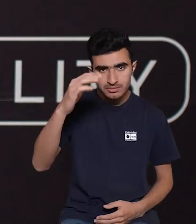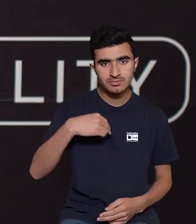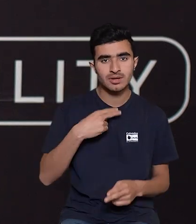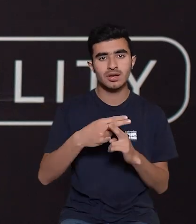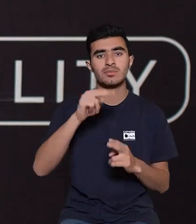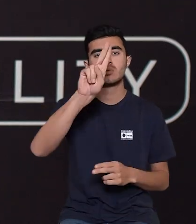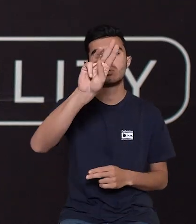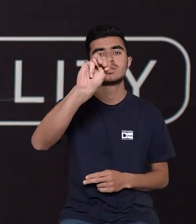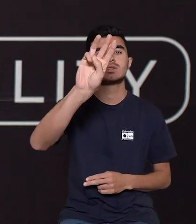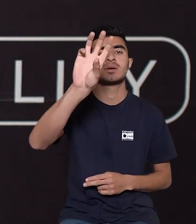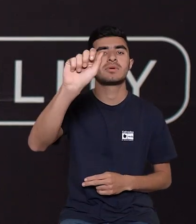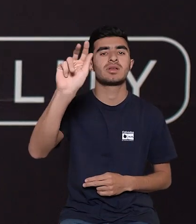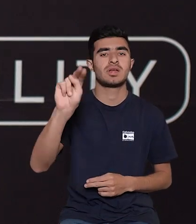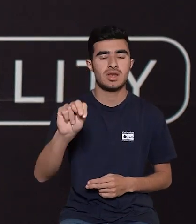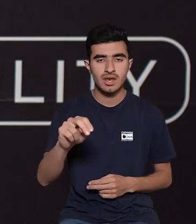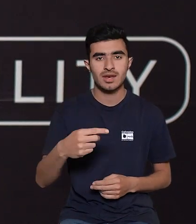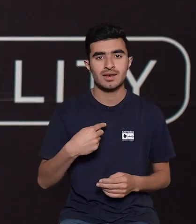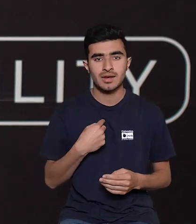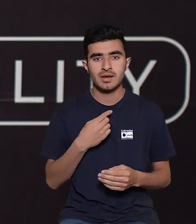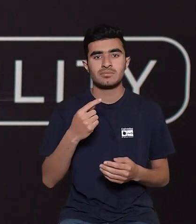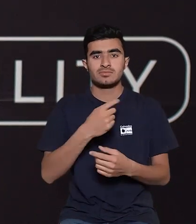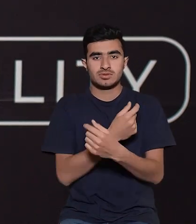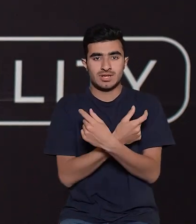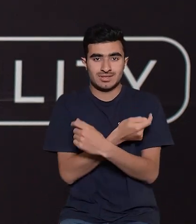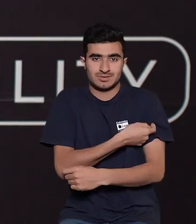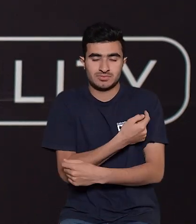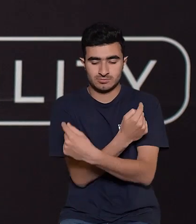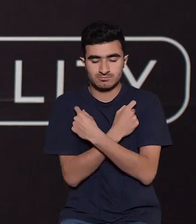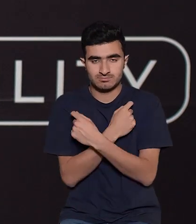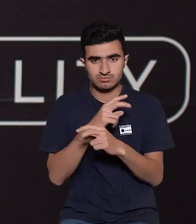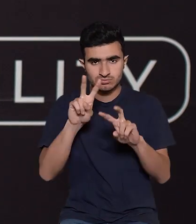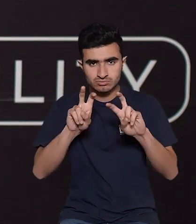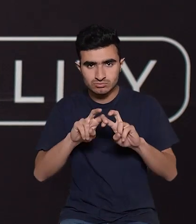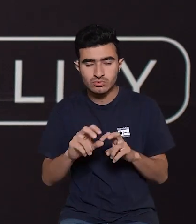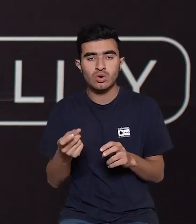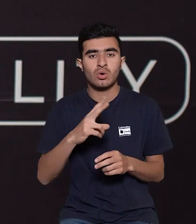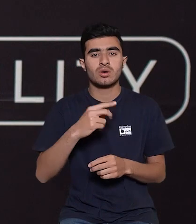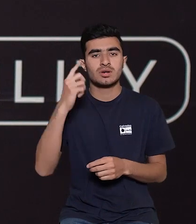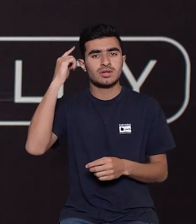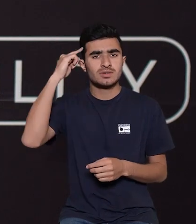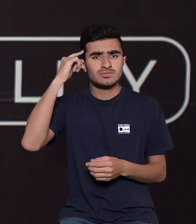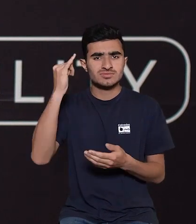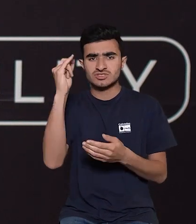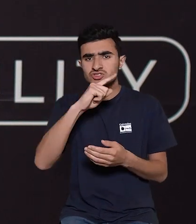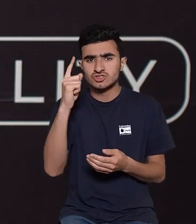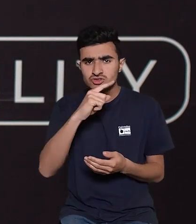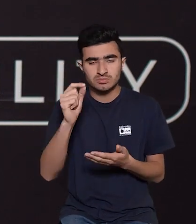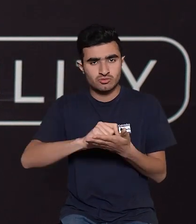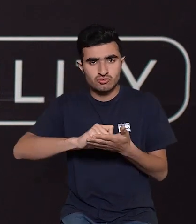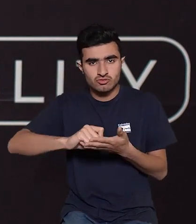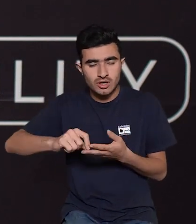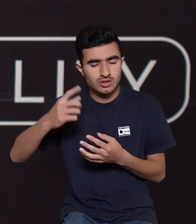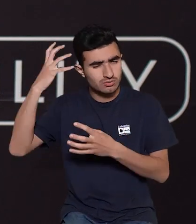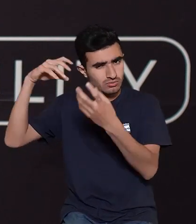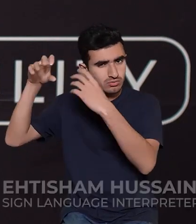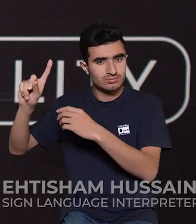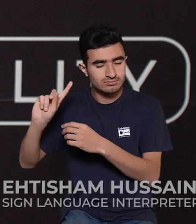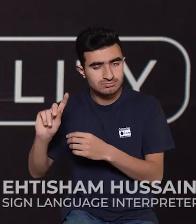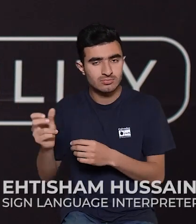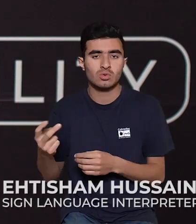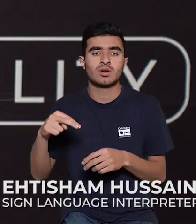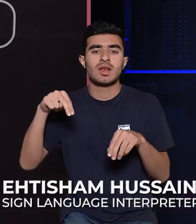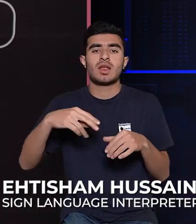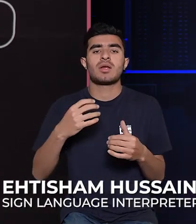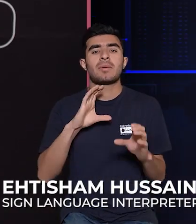Assalamu alaikum everyone, my name is Usman Malik. I am a rheumatologist and I'm a fiction writer, and I'm here at the invitation of my kind friends for